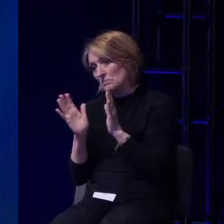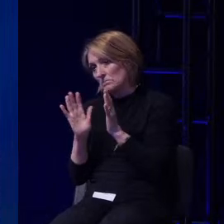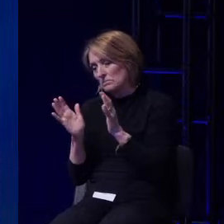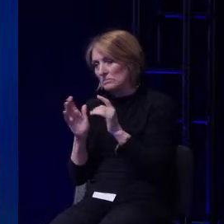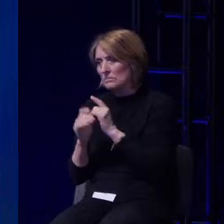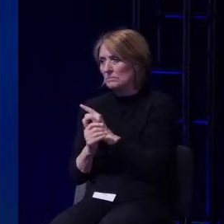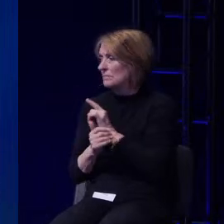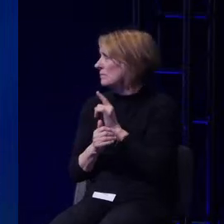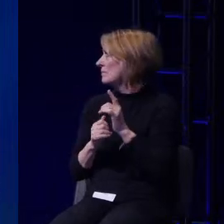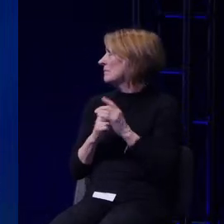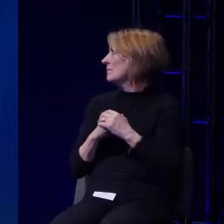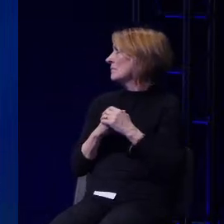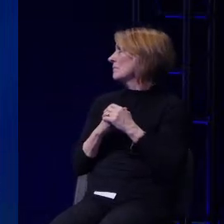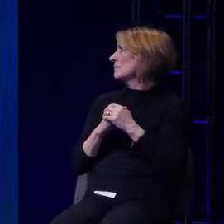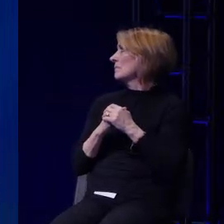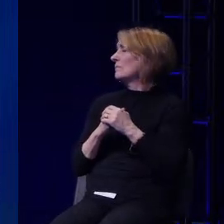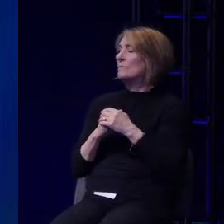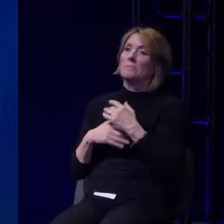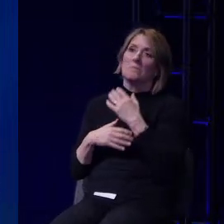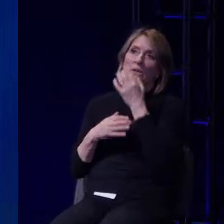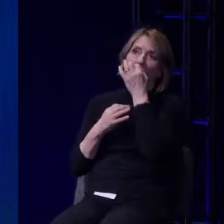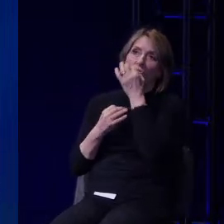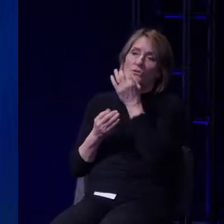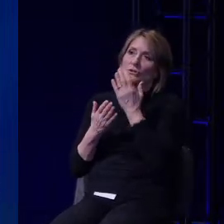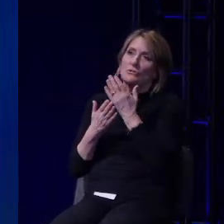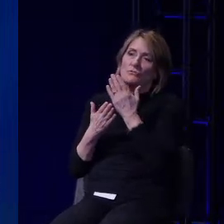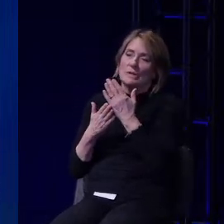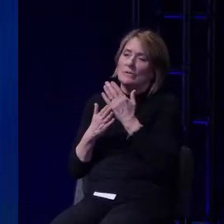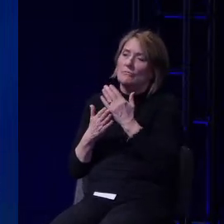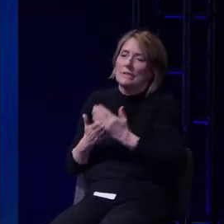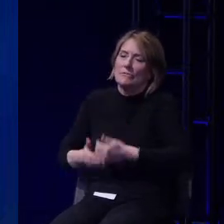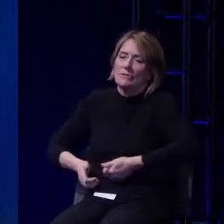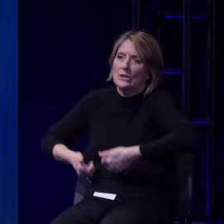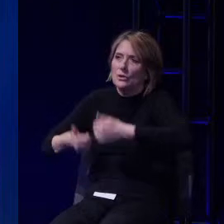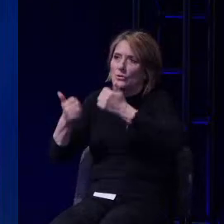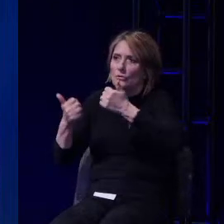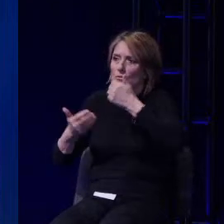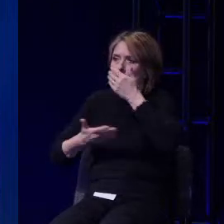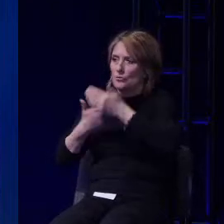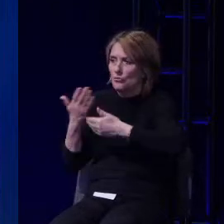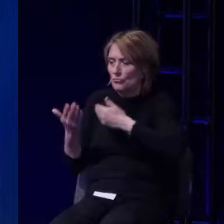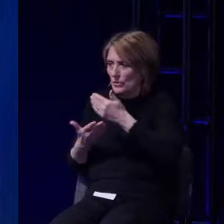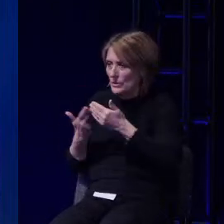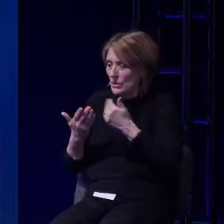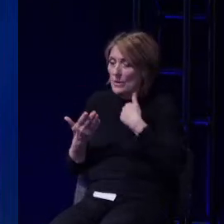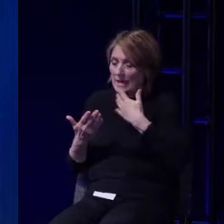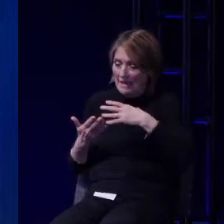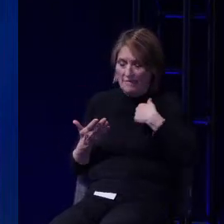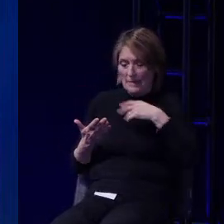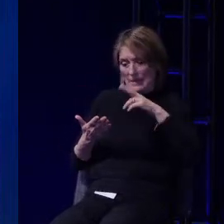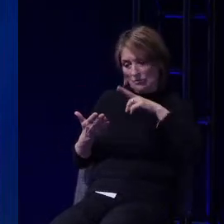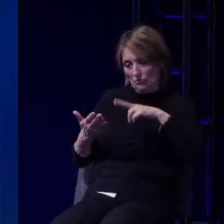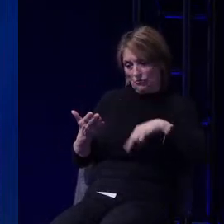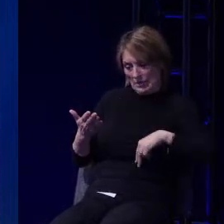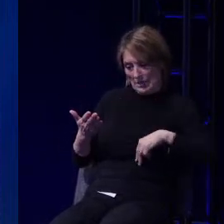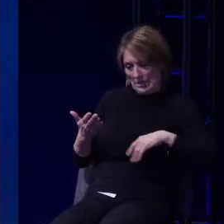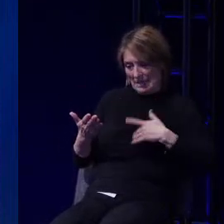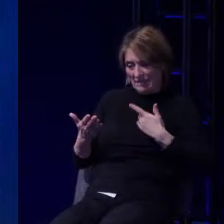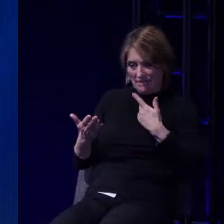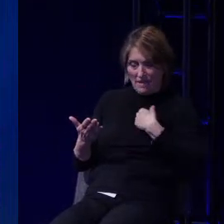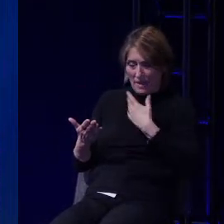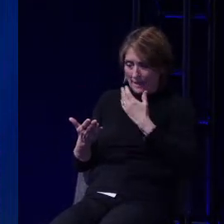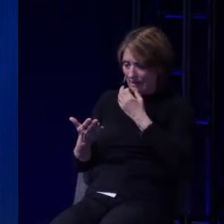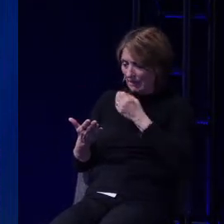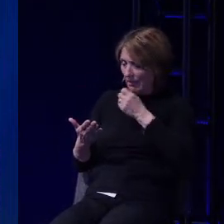I think I was just attracted to really good stories. So when I read it, if I'm not engaged and sort